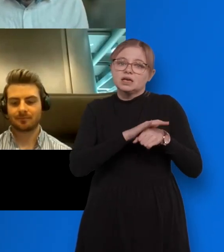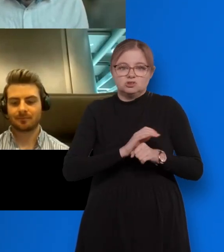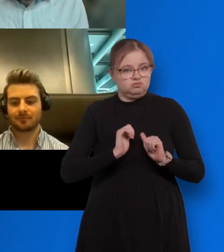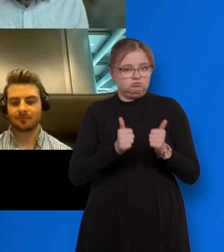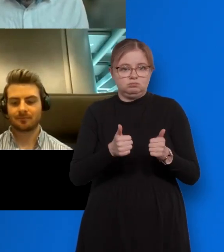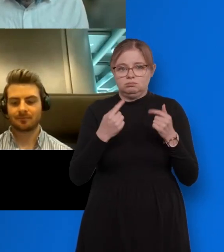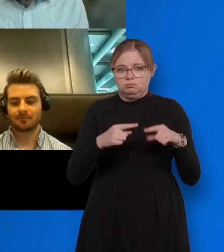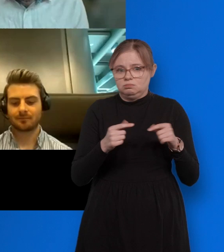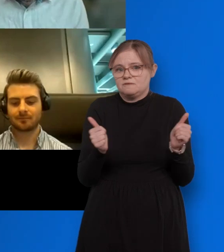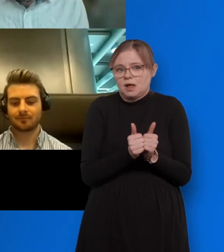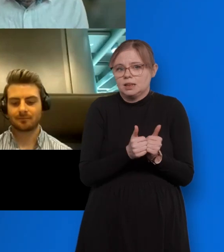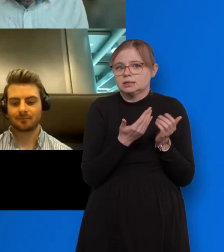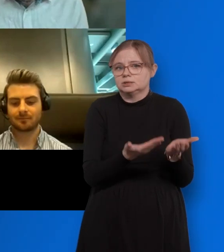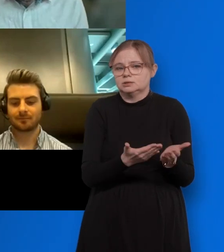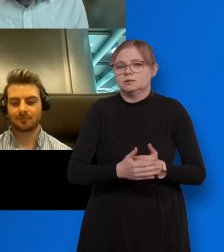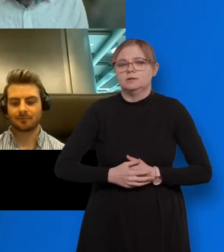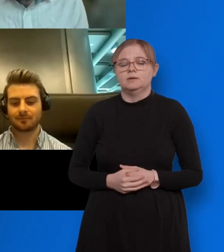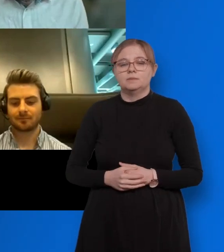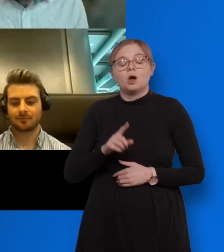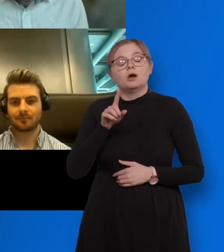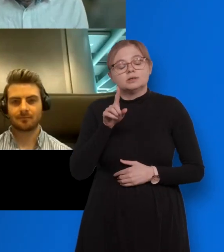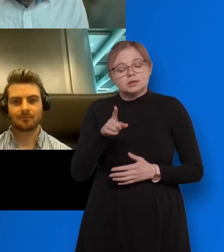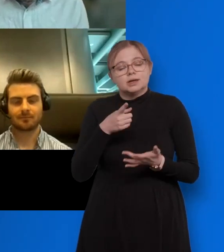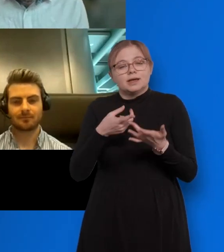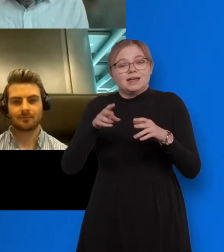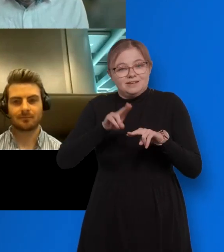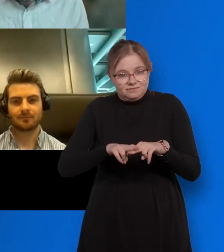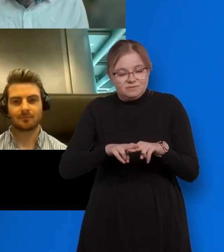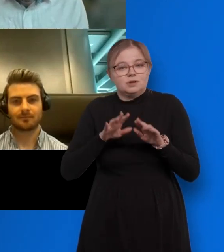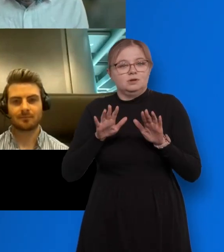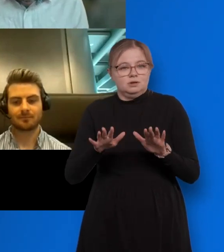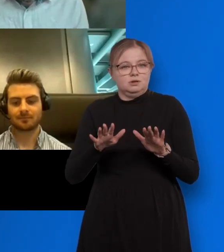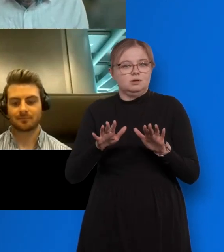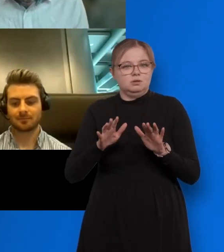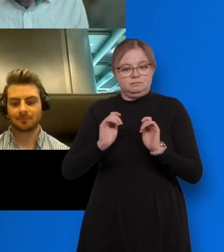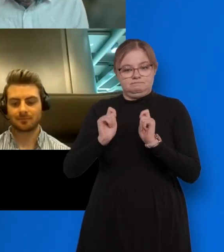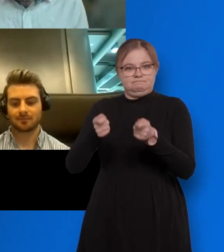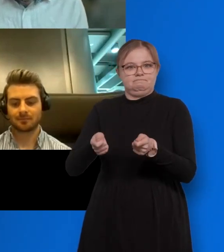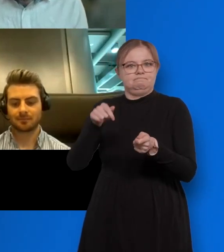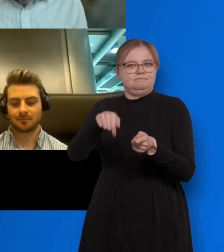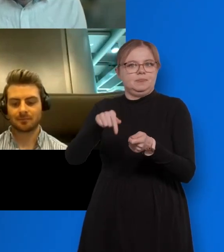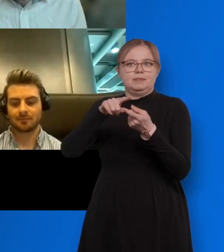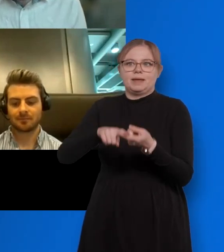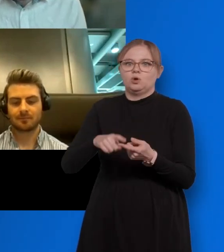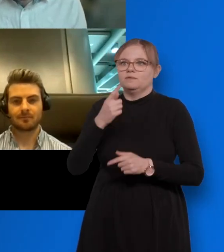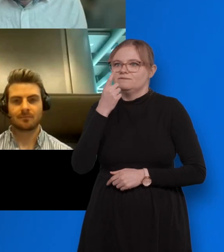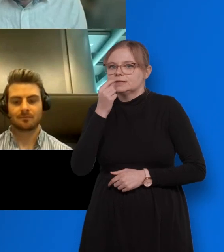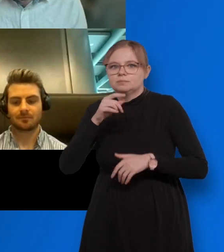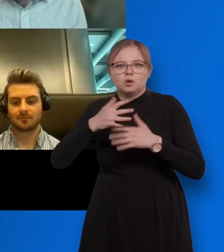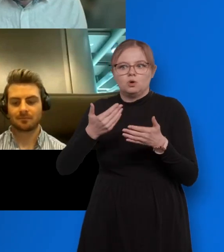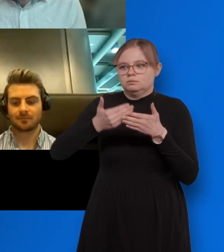approach. If the allocation is dependent on some sort of feasibility or